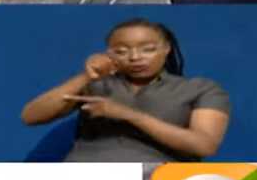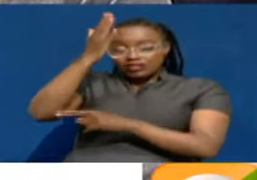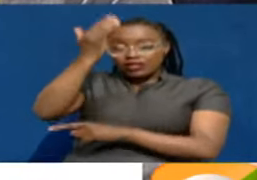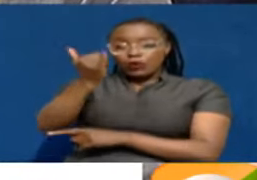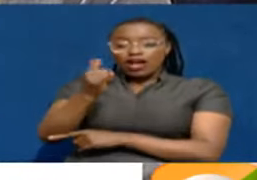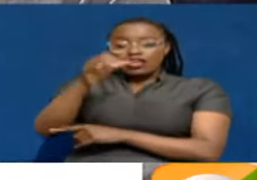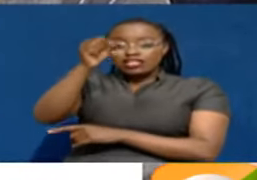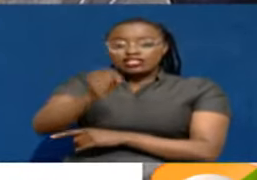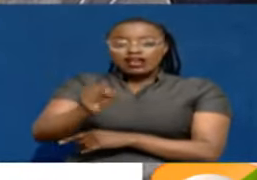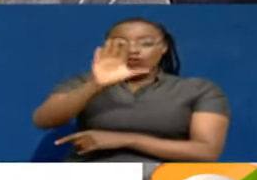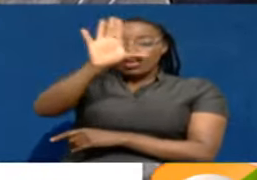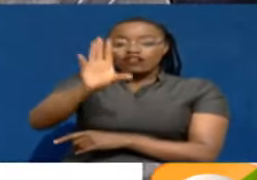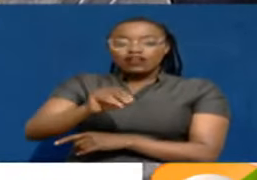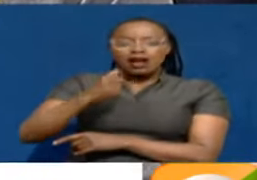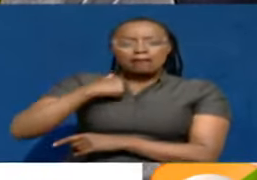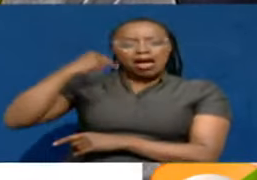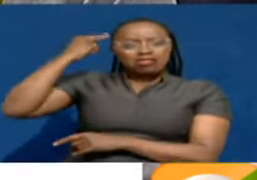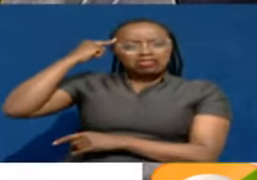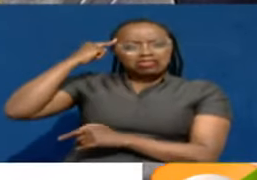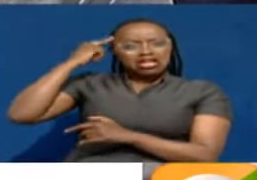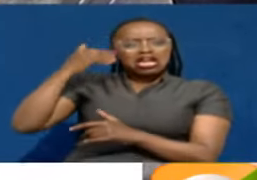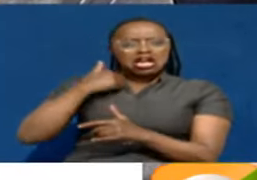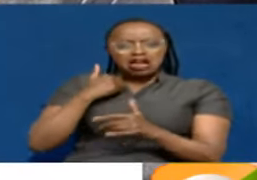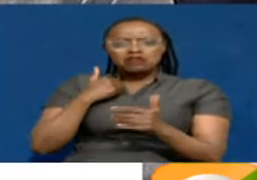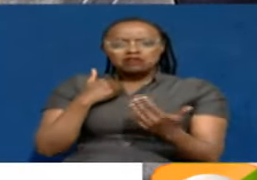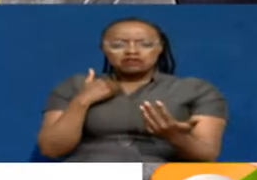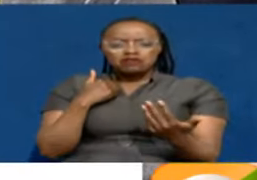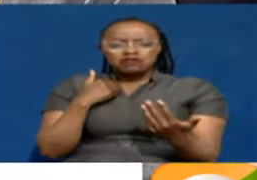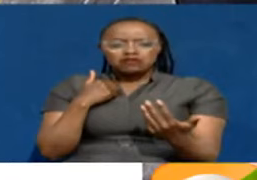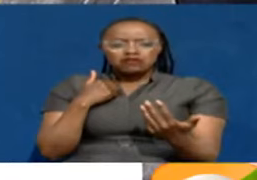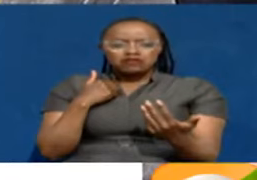because South Africa, I think, has